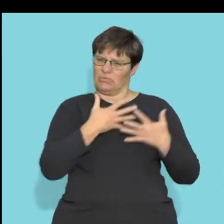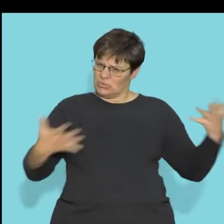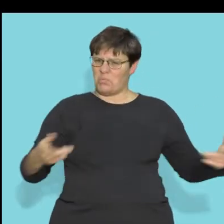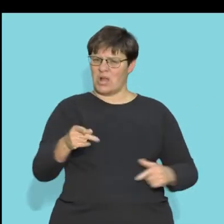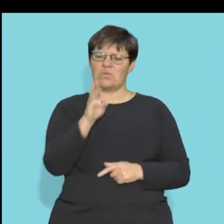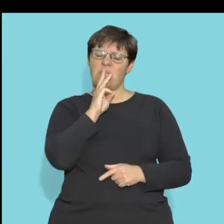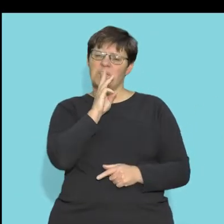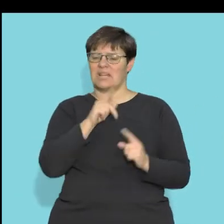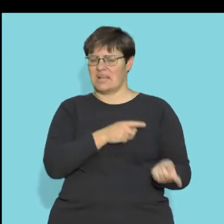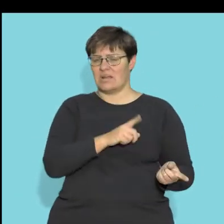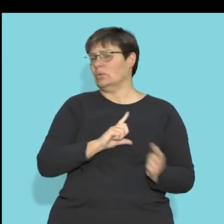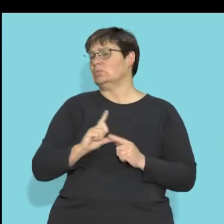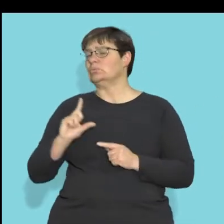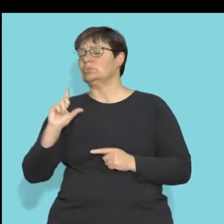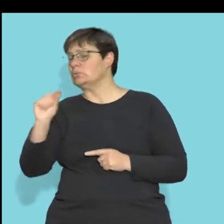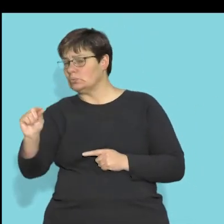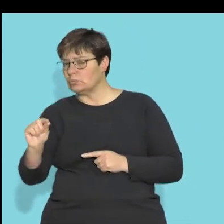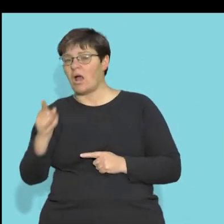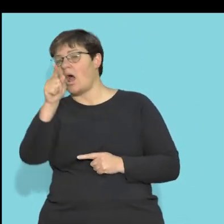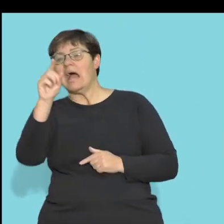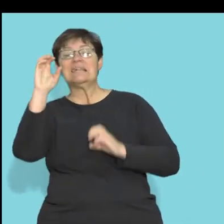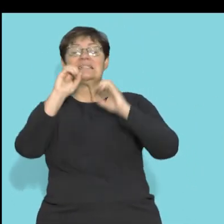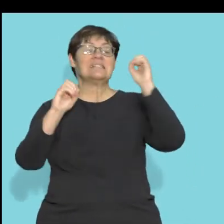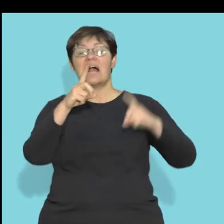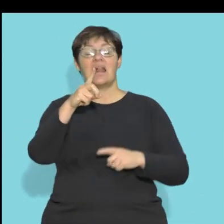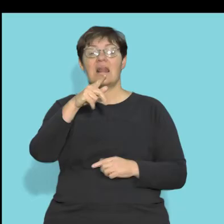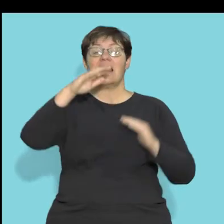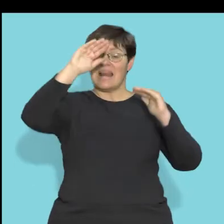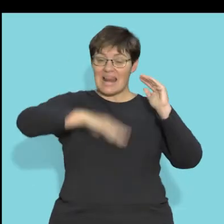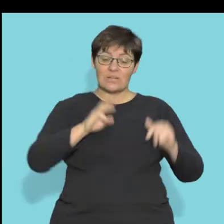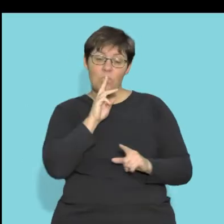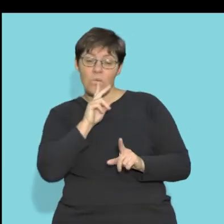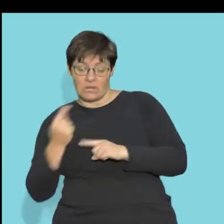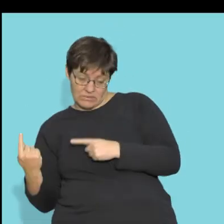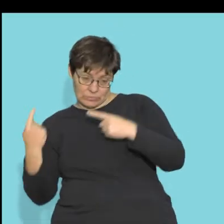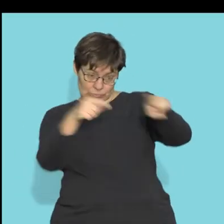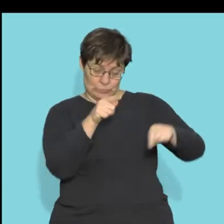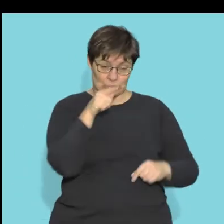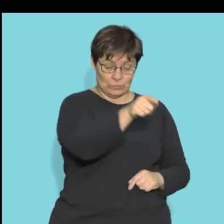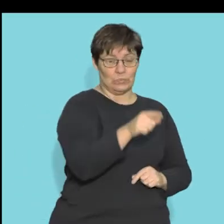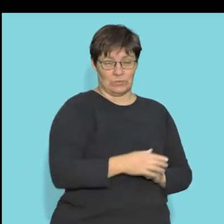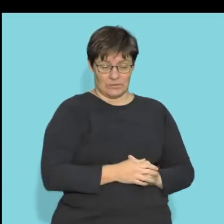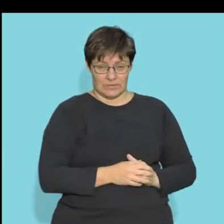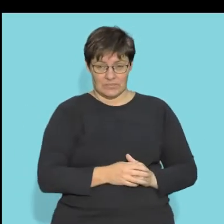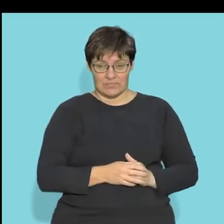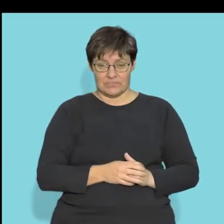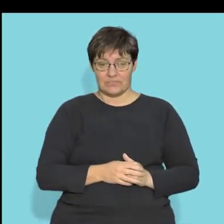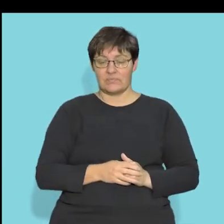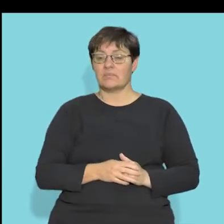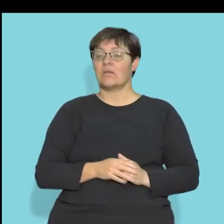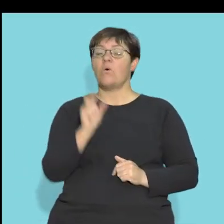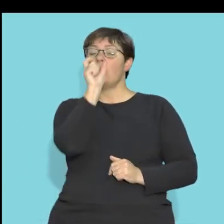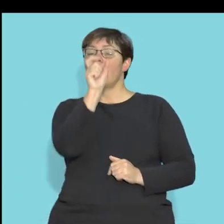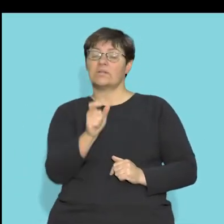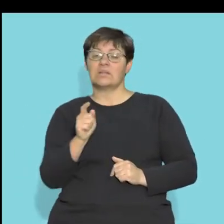cell. All right? Where will it move to? A cell where there is less water. So